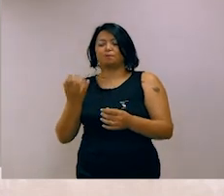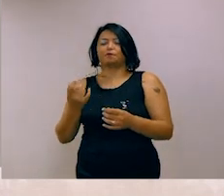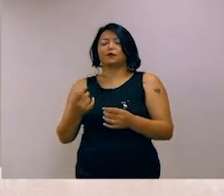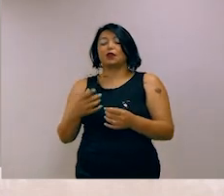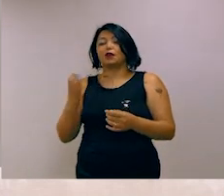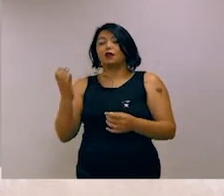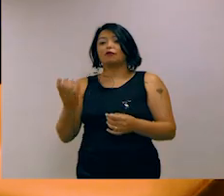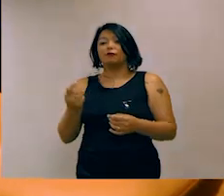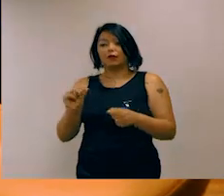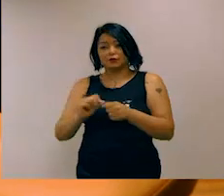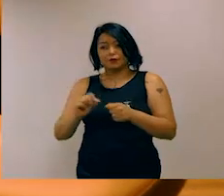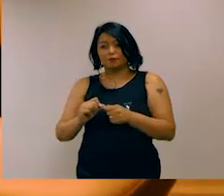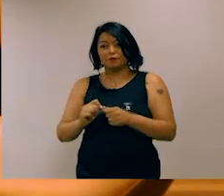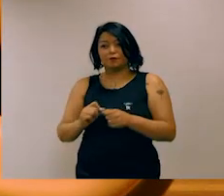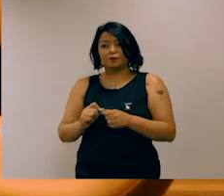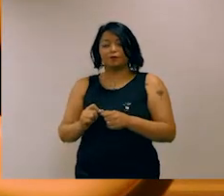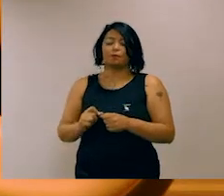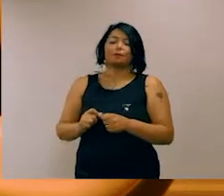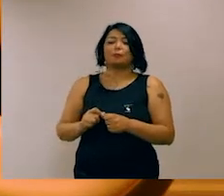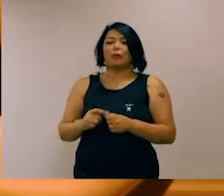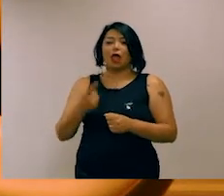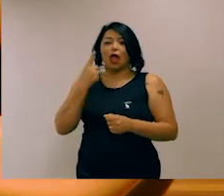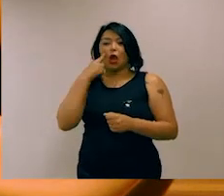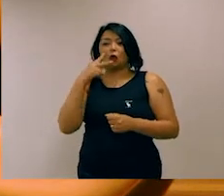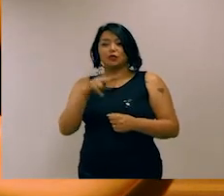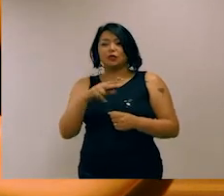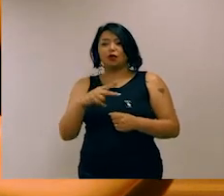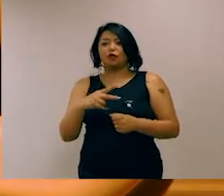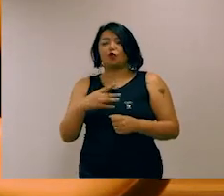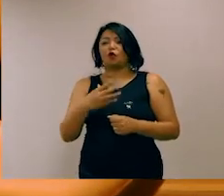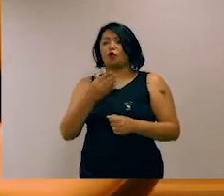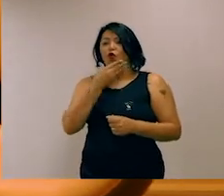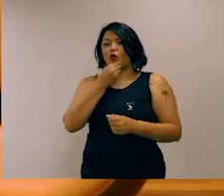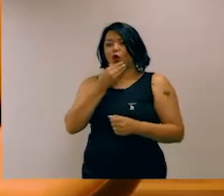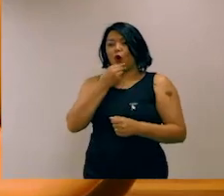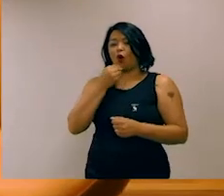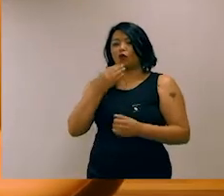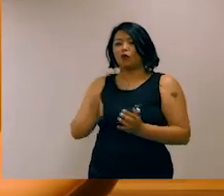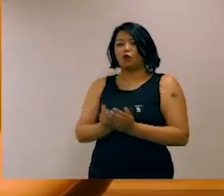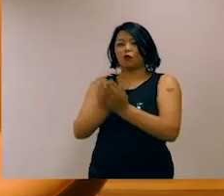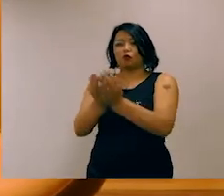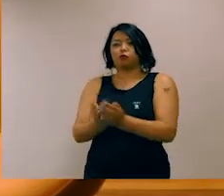vitamin C deficiency, but they didn't know it back then. He randomly assigned